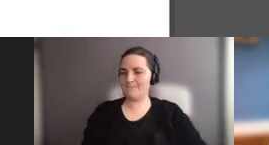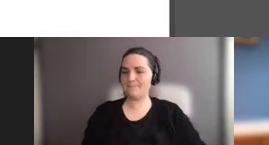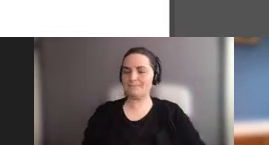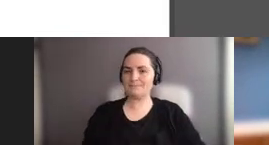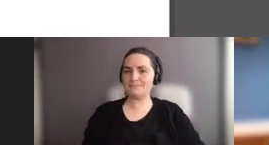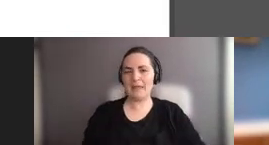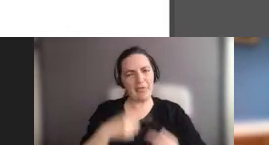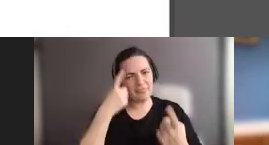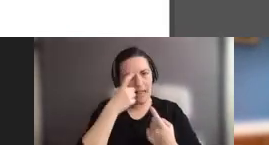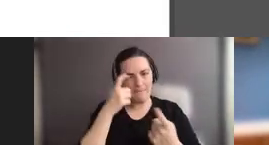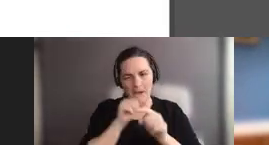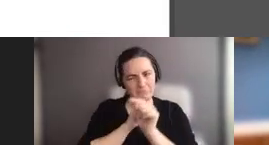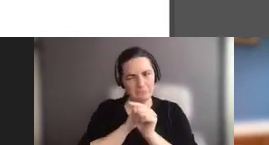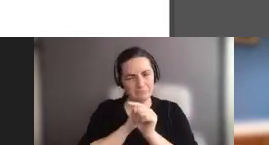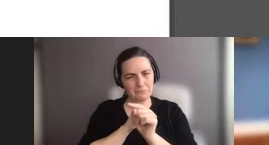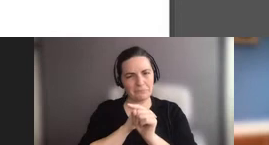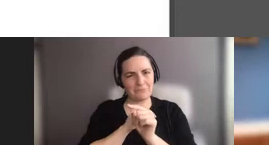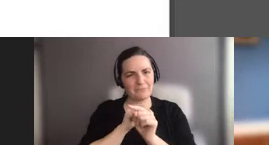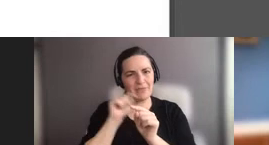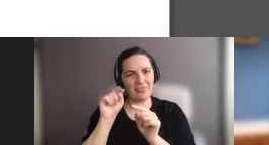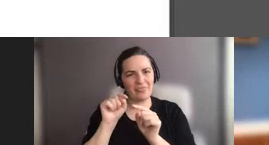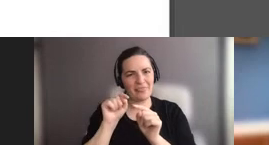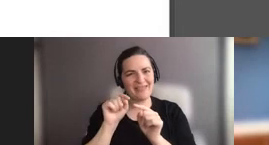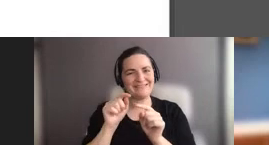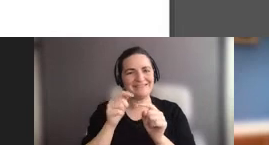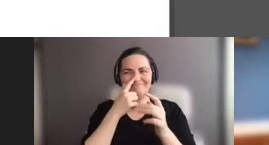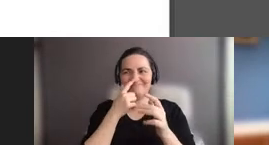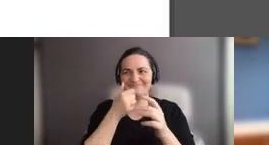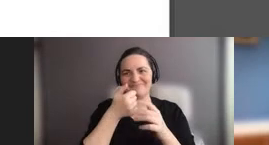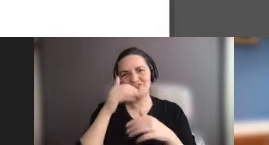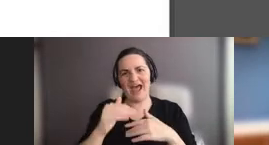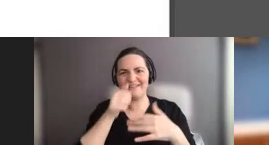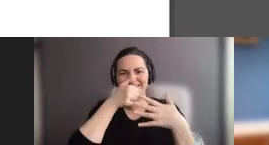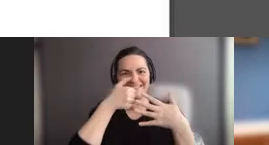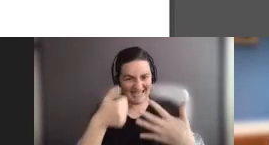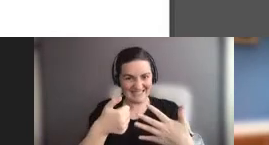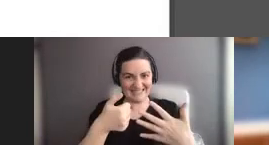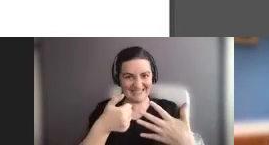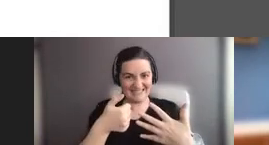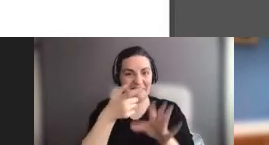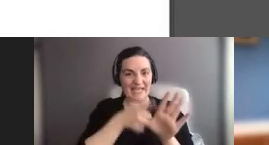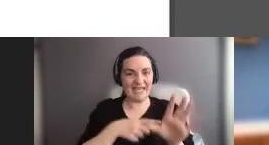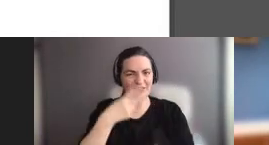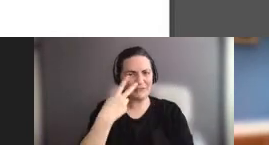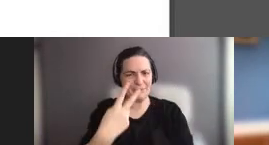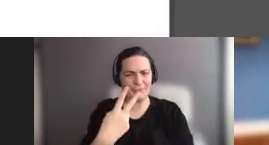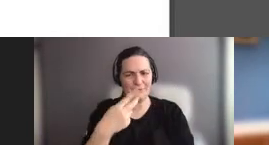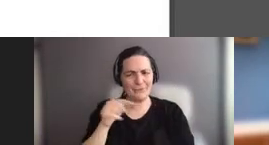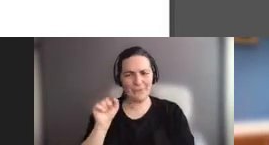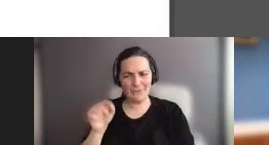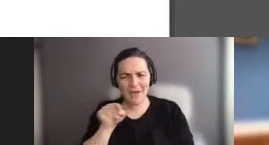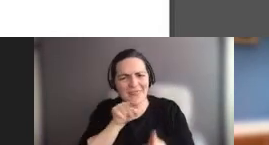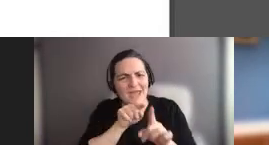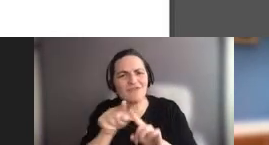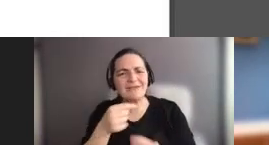So have a think about what this 6-year-old, it's actually a 6-year-old in year 2, what are they trying to